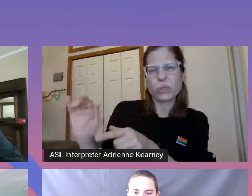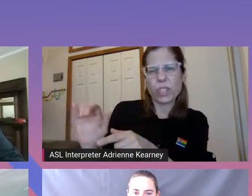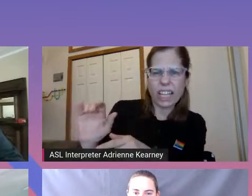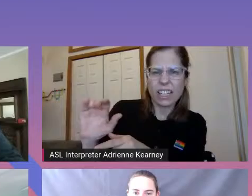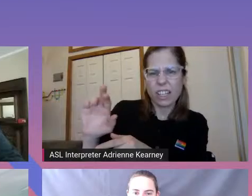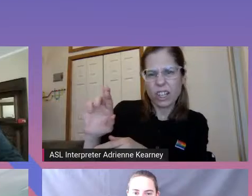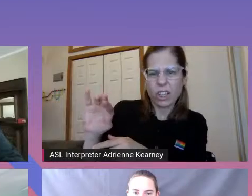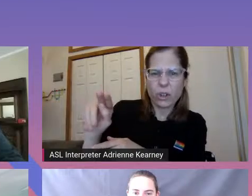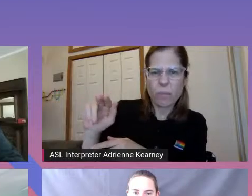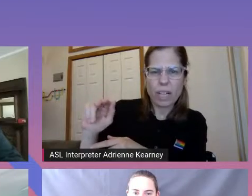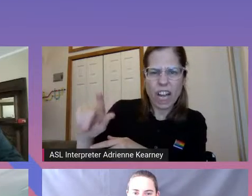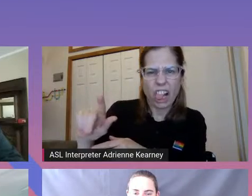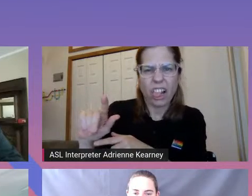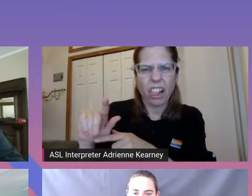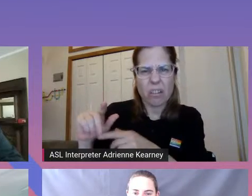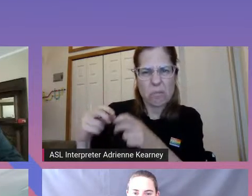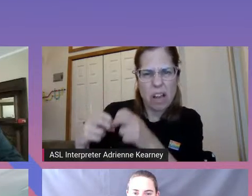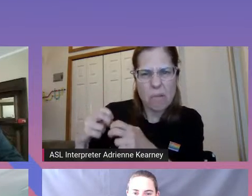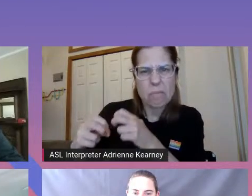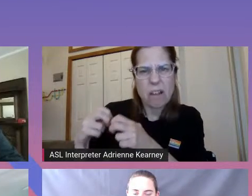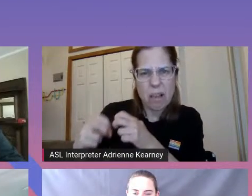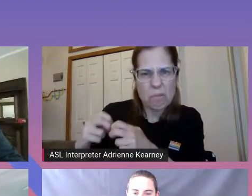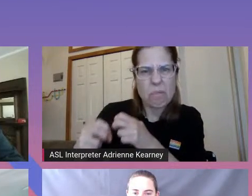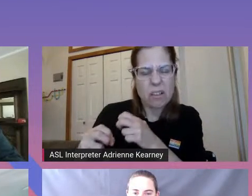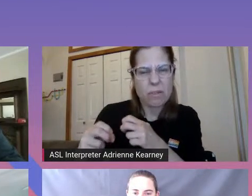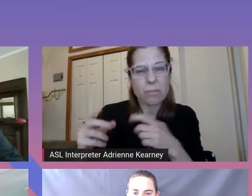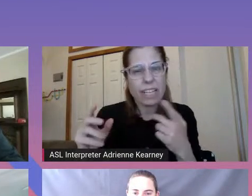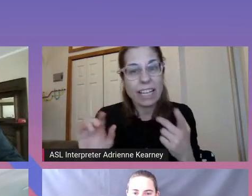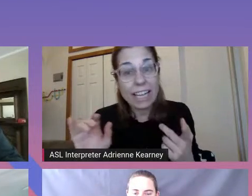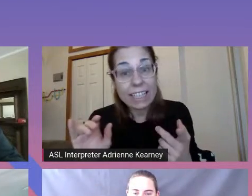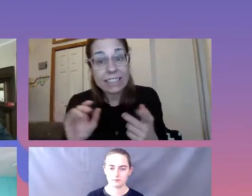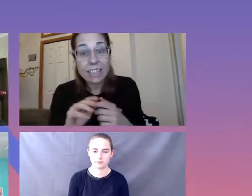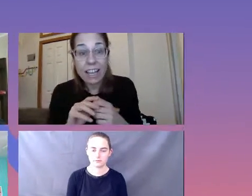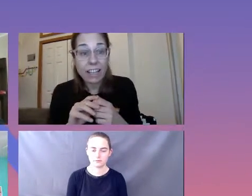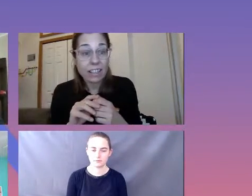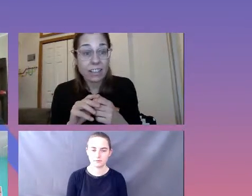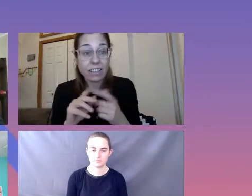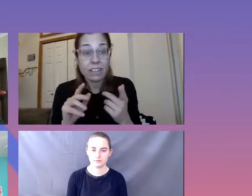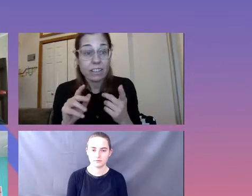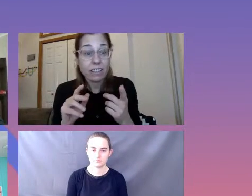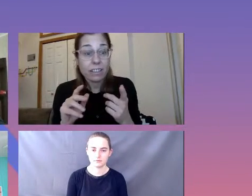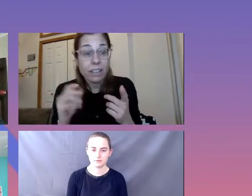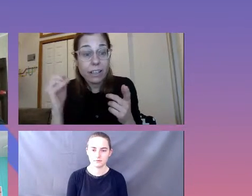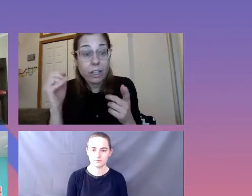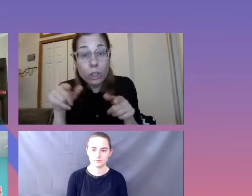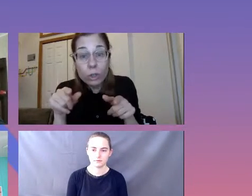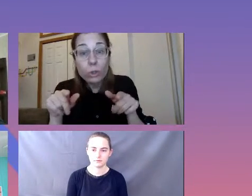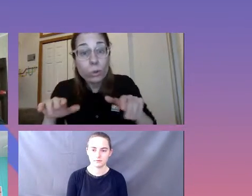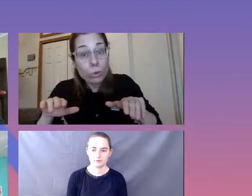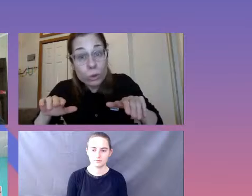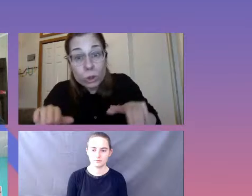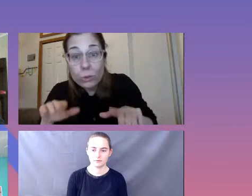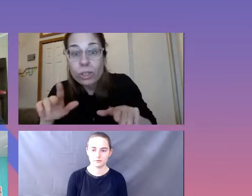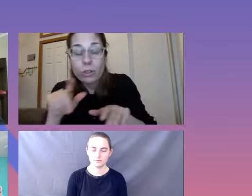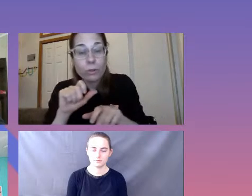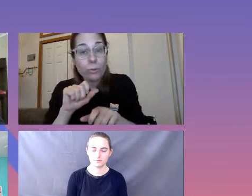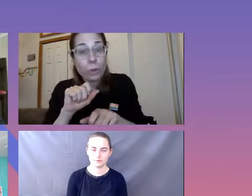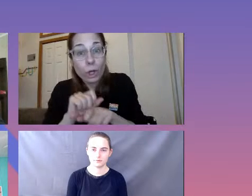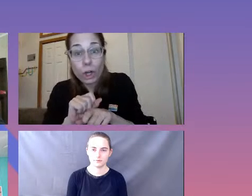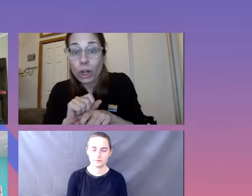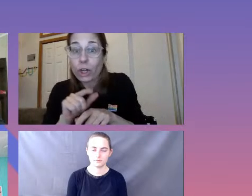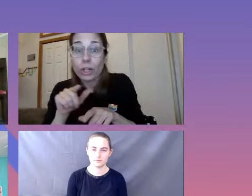right. It's like how many targets are on your back, for existing and for doing your work, and the responsibility